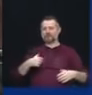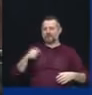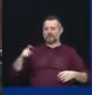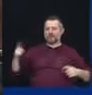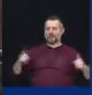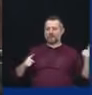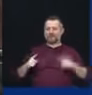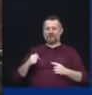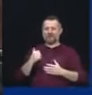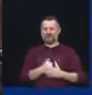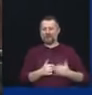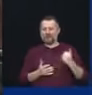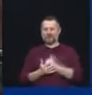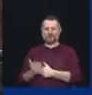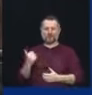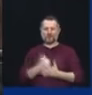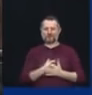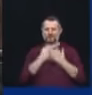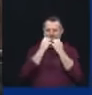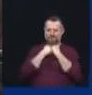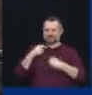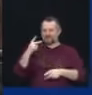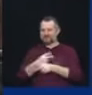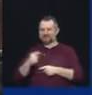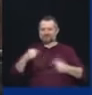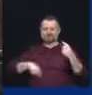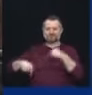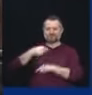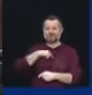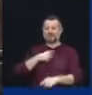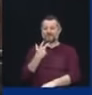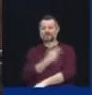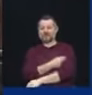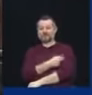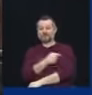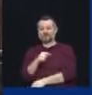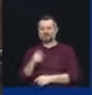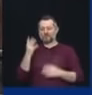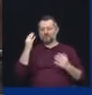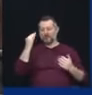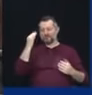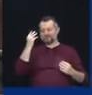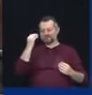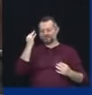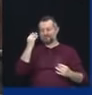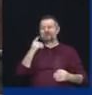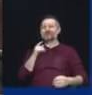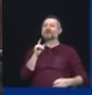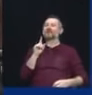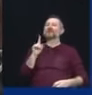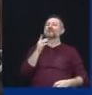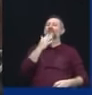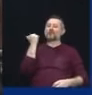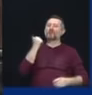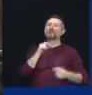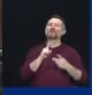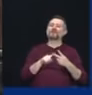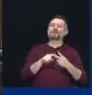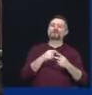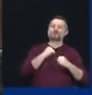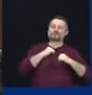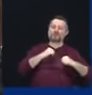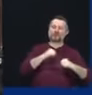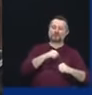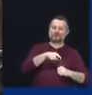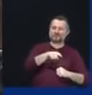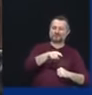other. And I get vaccinated, not just for myself. I get vaccinated so I don't infect